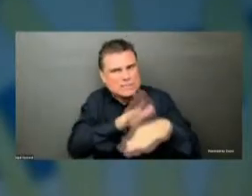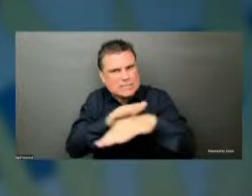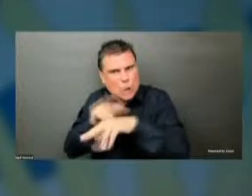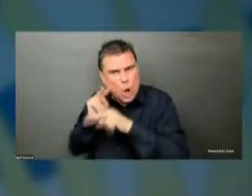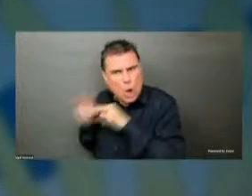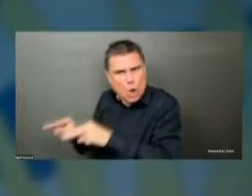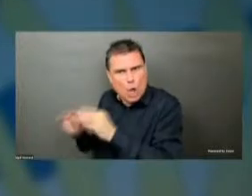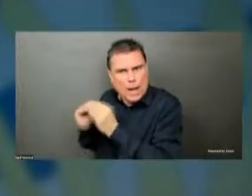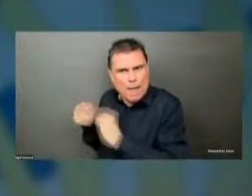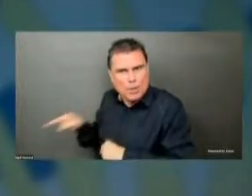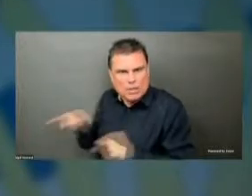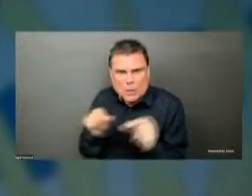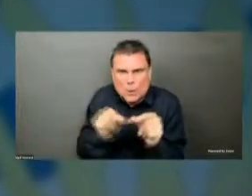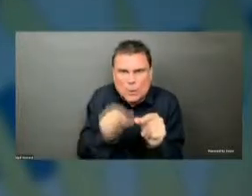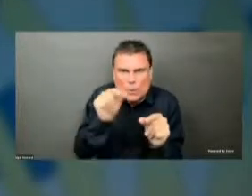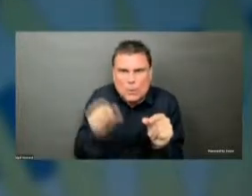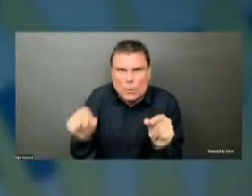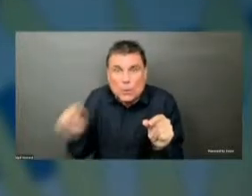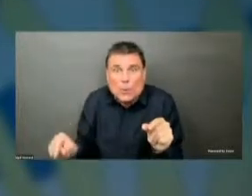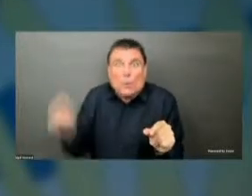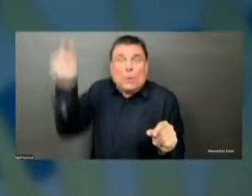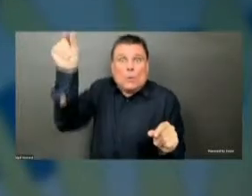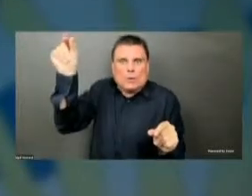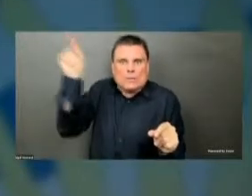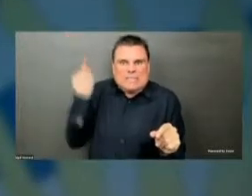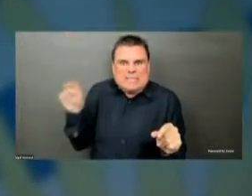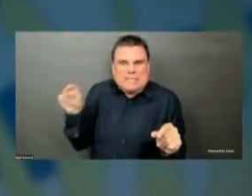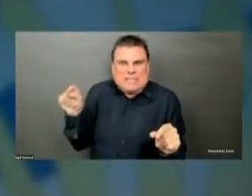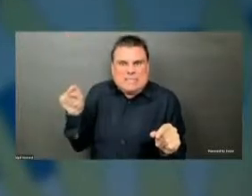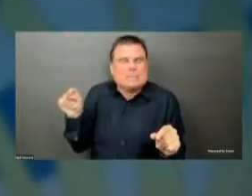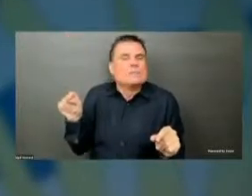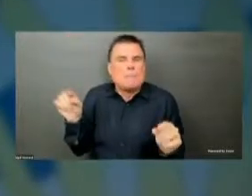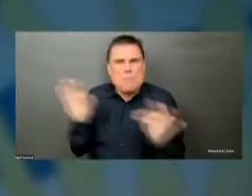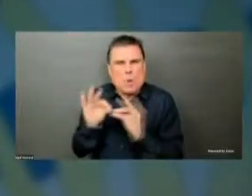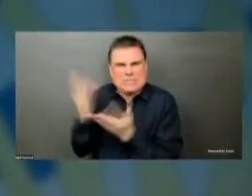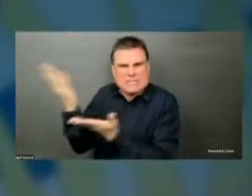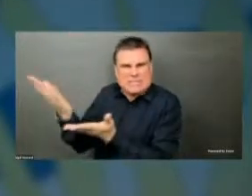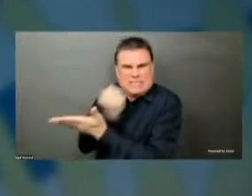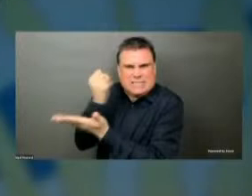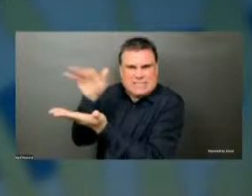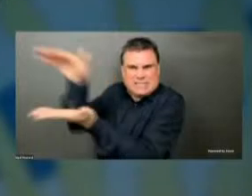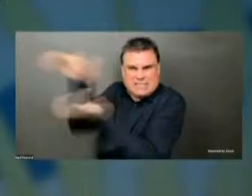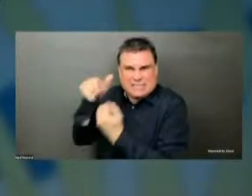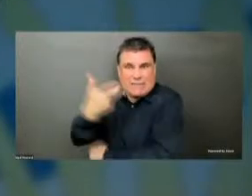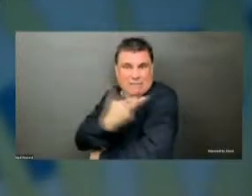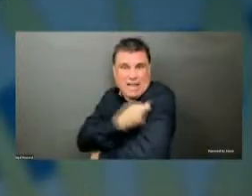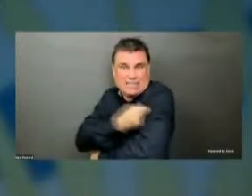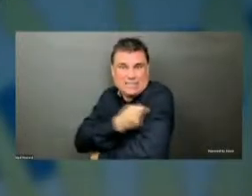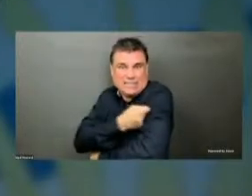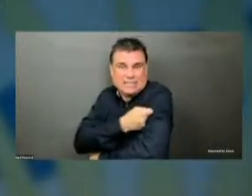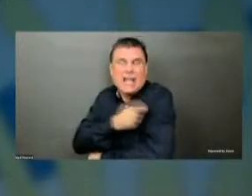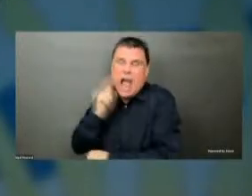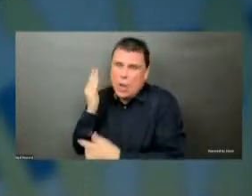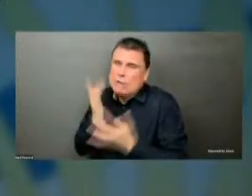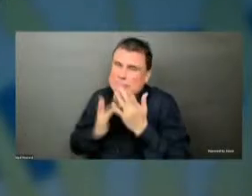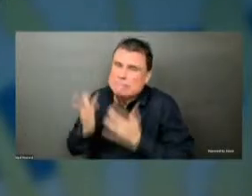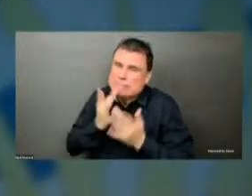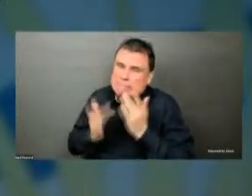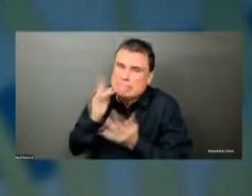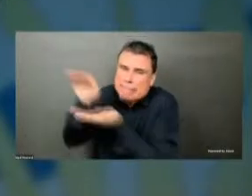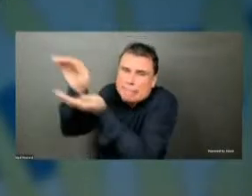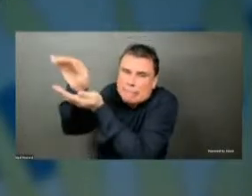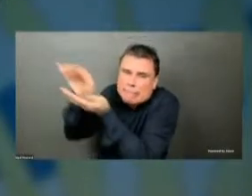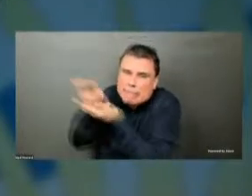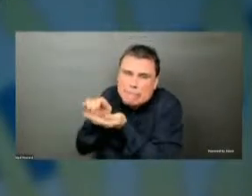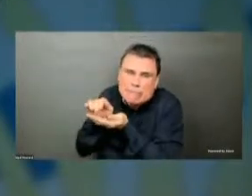the limited amounts of vaccine that we have right now, making sure that we can protect those people most at risk of